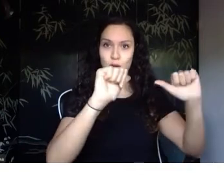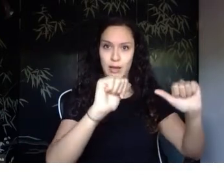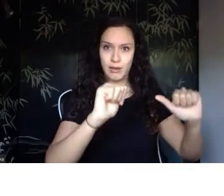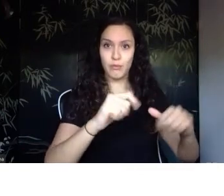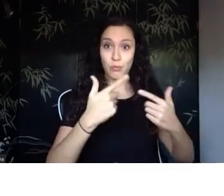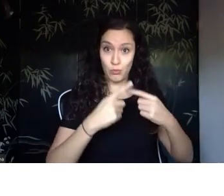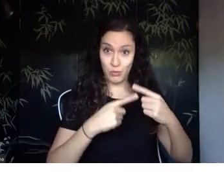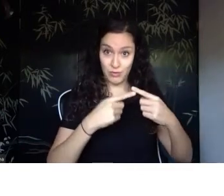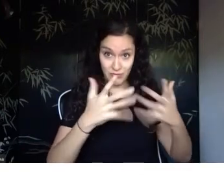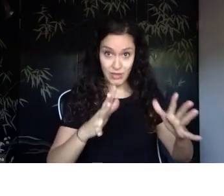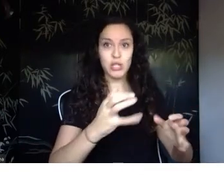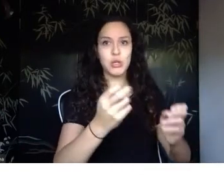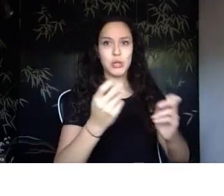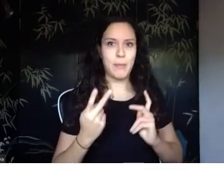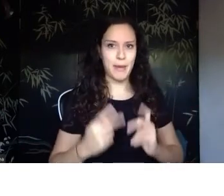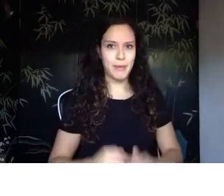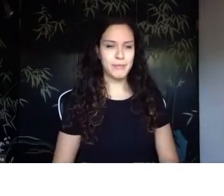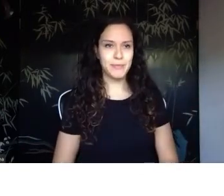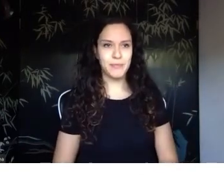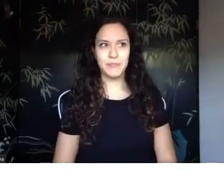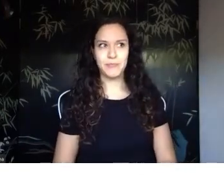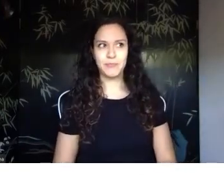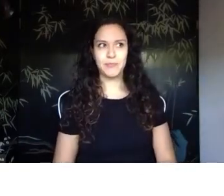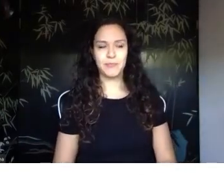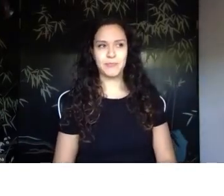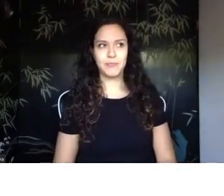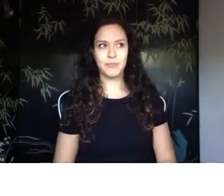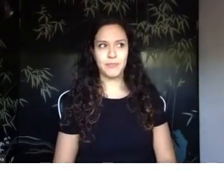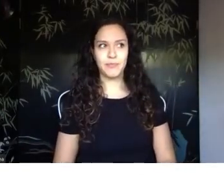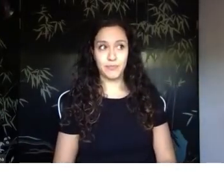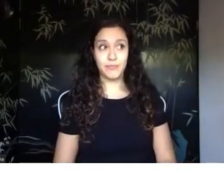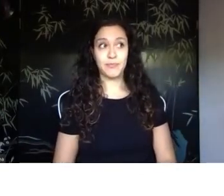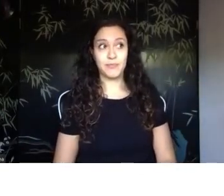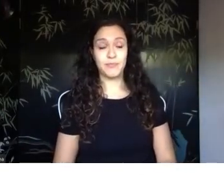show your work, and then come back to check your work. Go ahead.